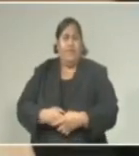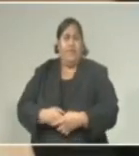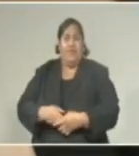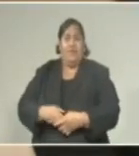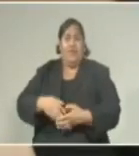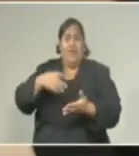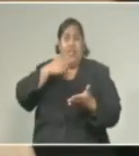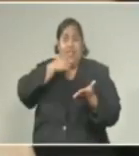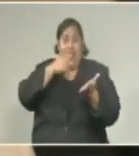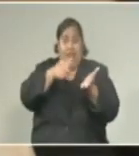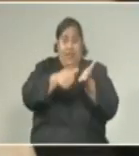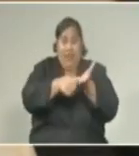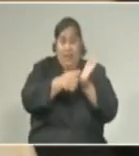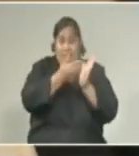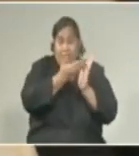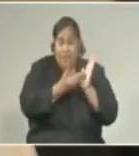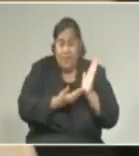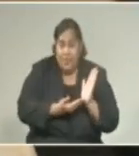would